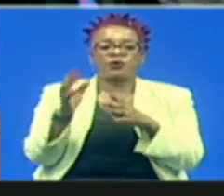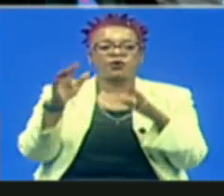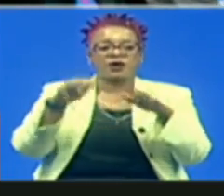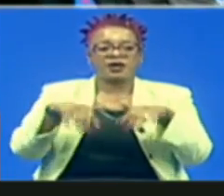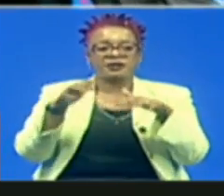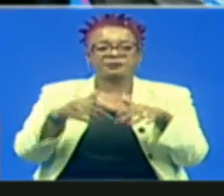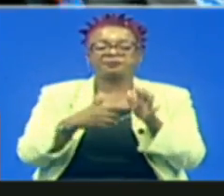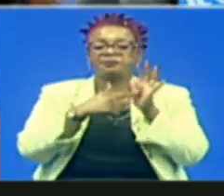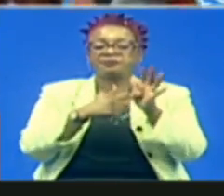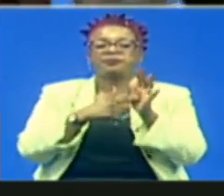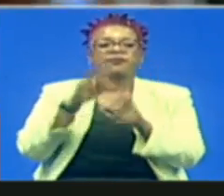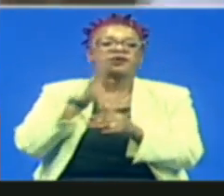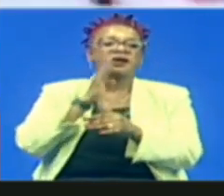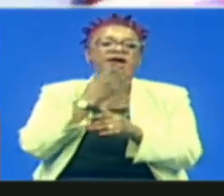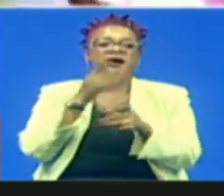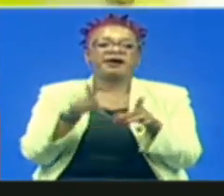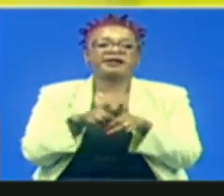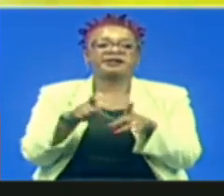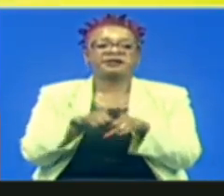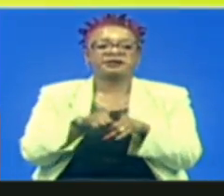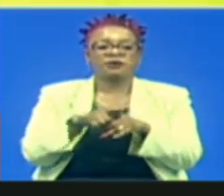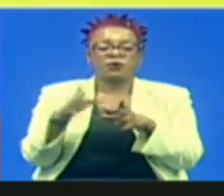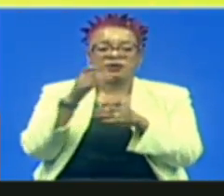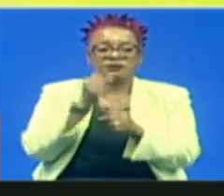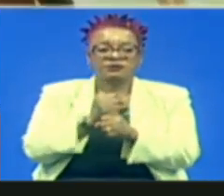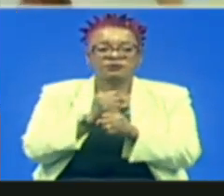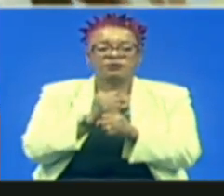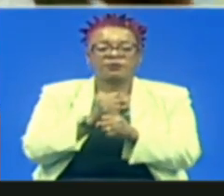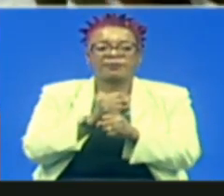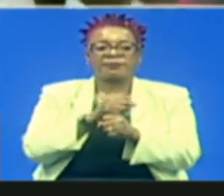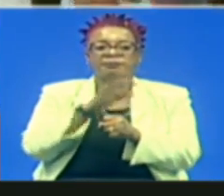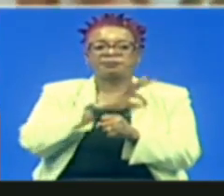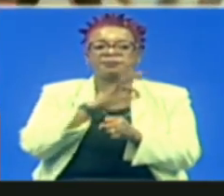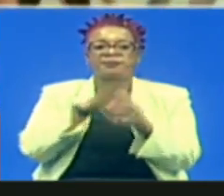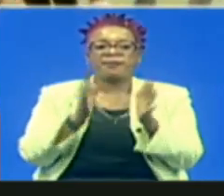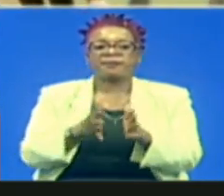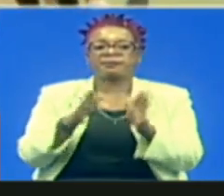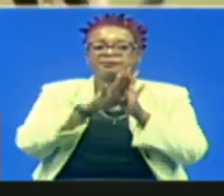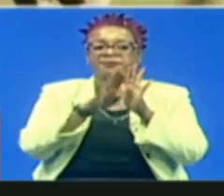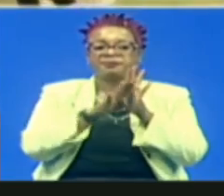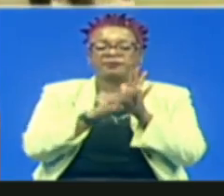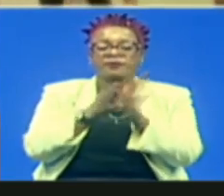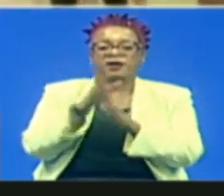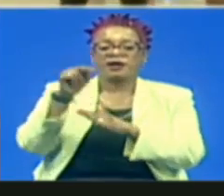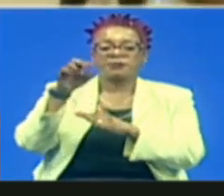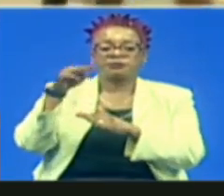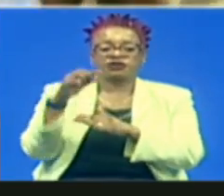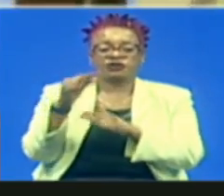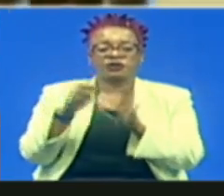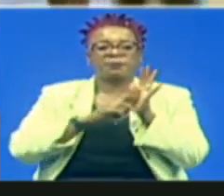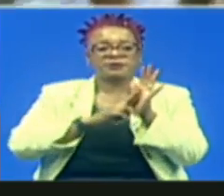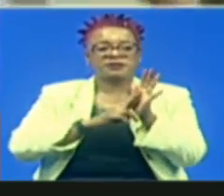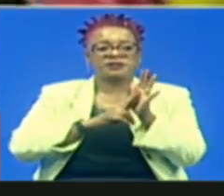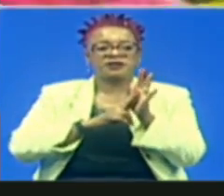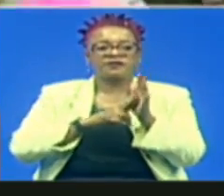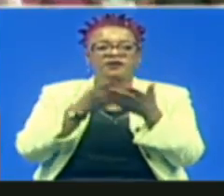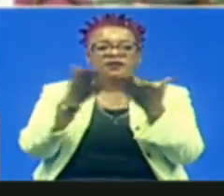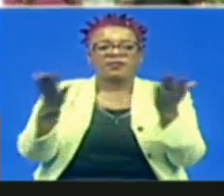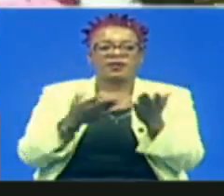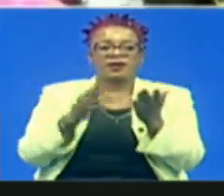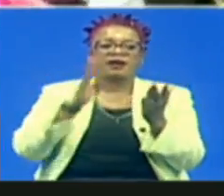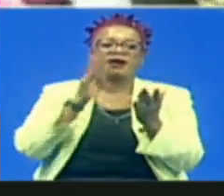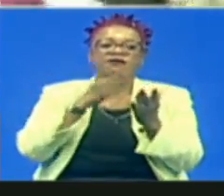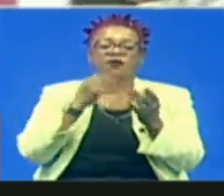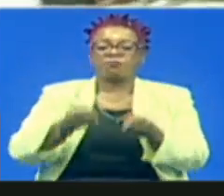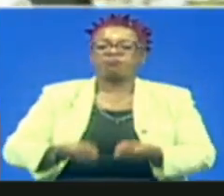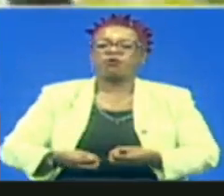color as members of the organization, beneficiaries of the program and Nation Media Group representatives tossed colorful holy powder